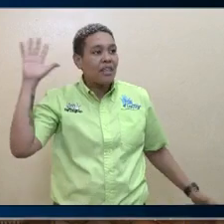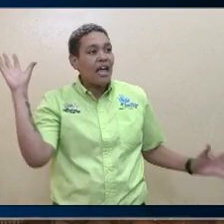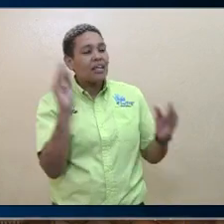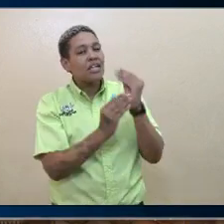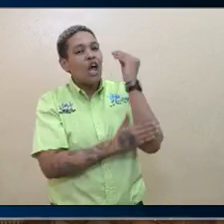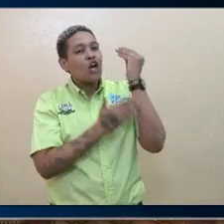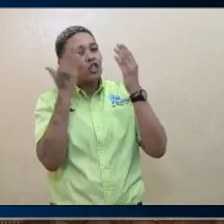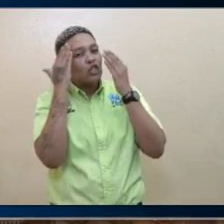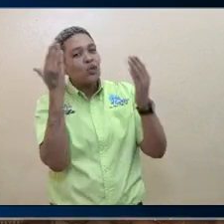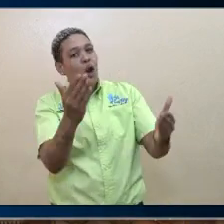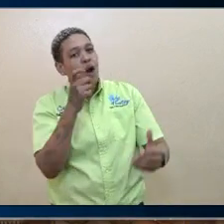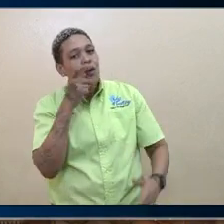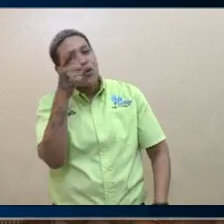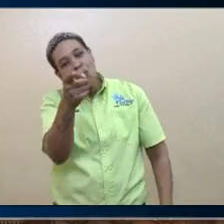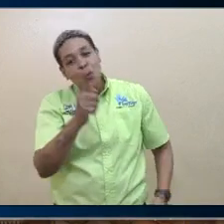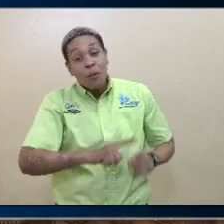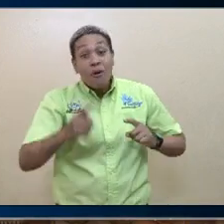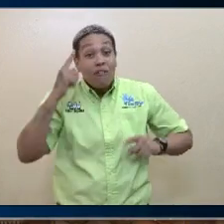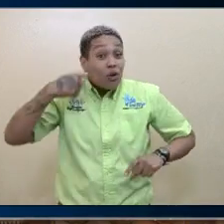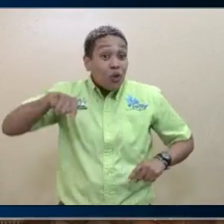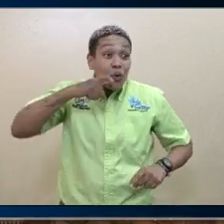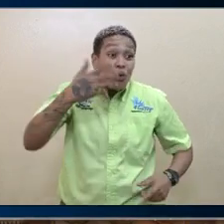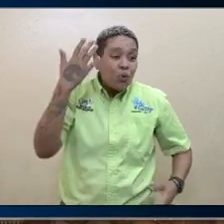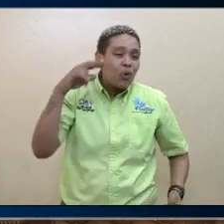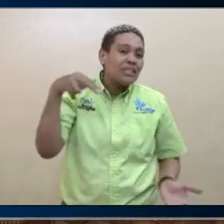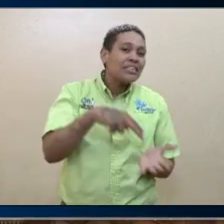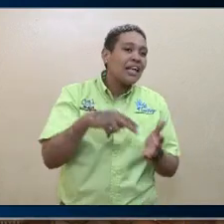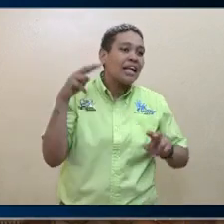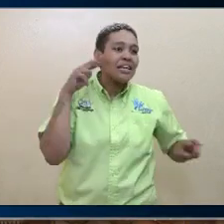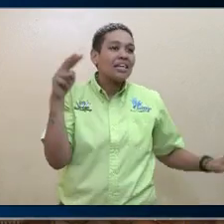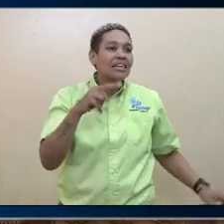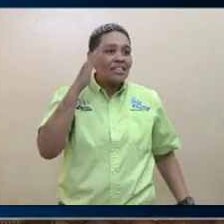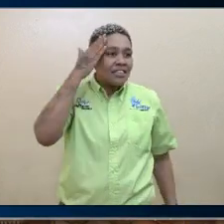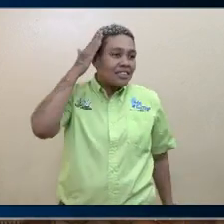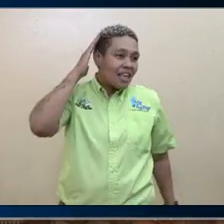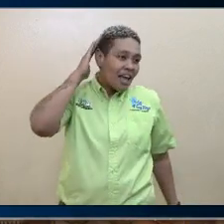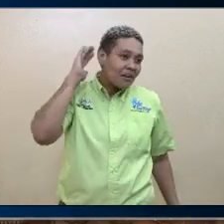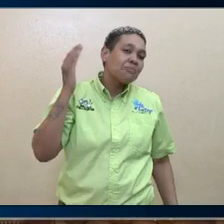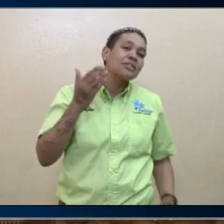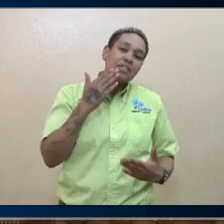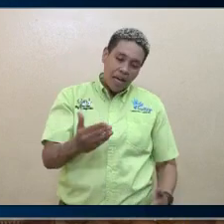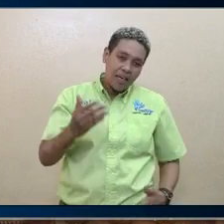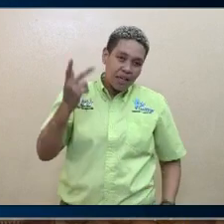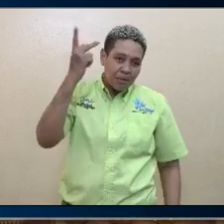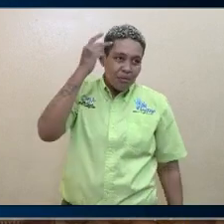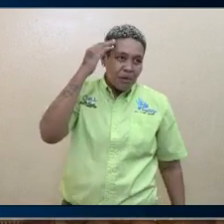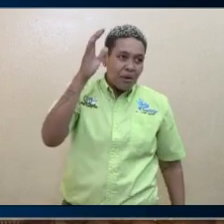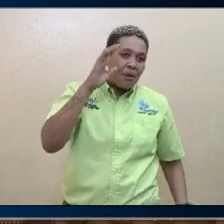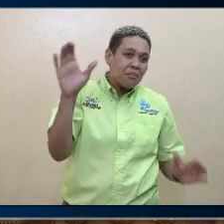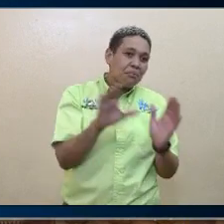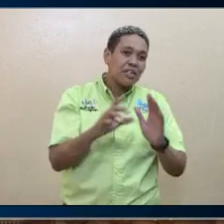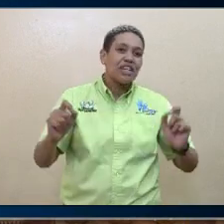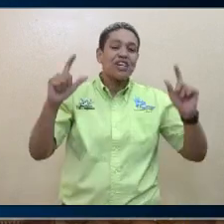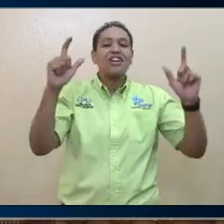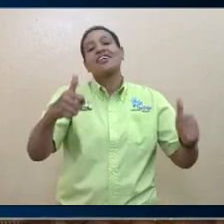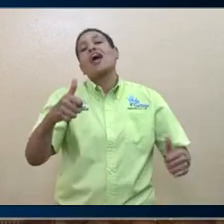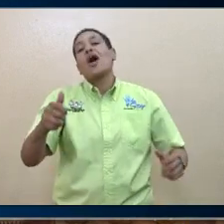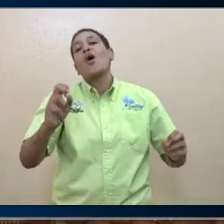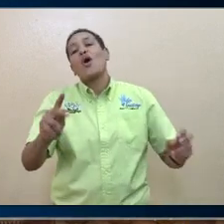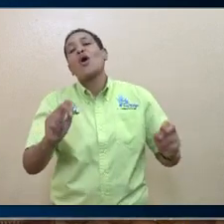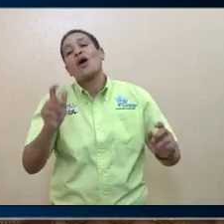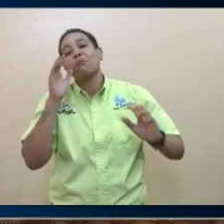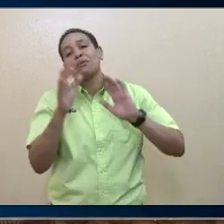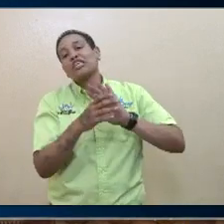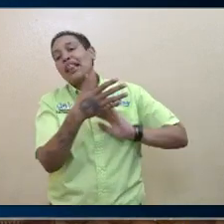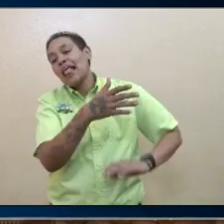knows you, but for those who don't, please stand and be acknowledged. His picture is on the screen, too. And your picture is on the screen. Very good.